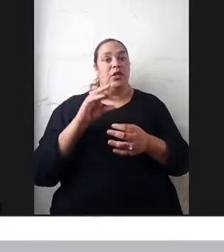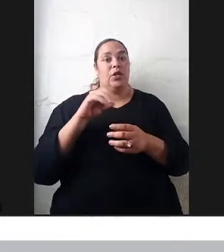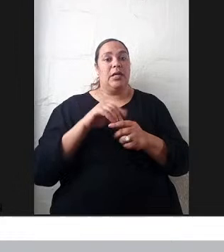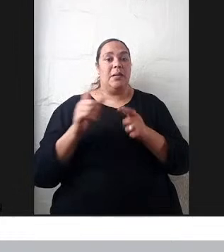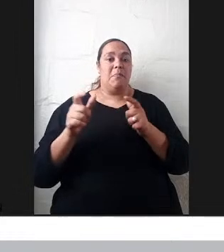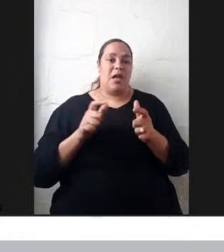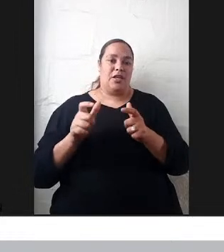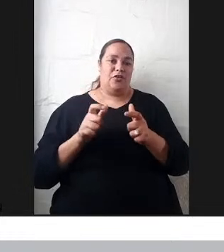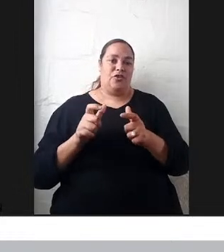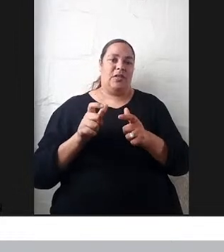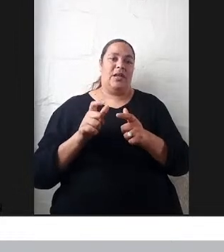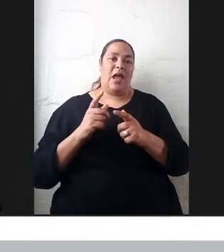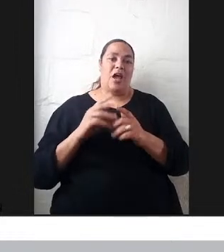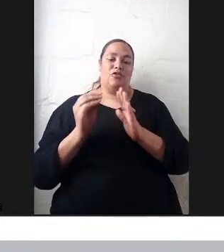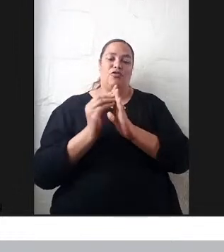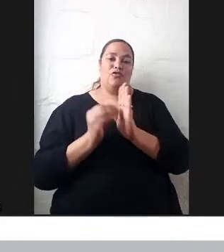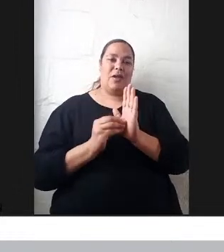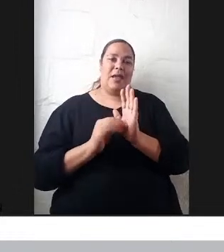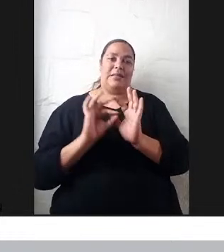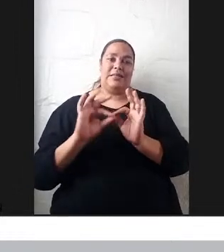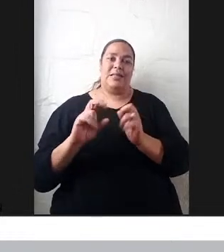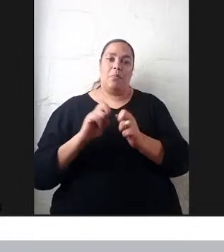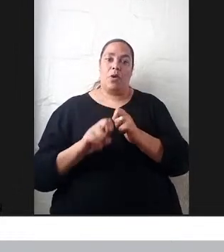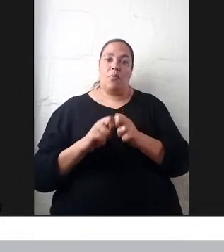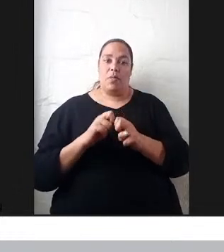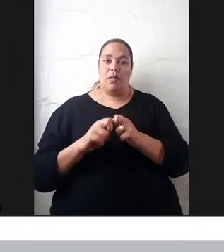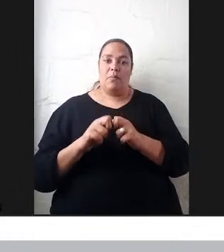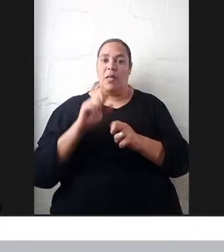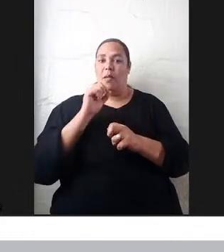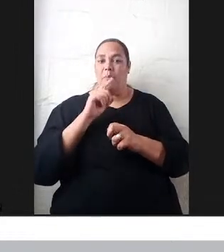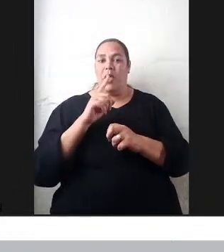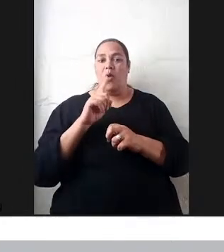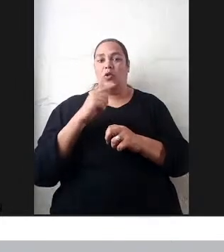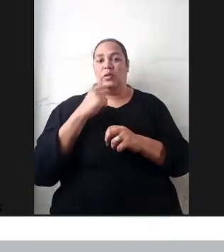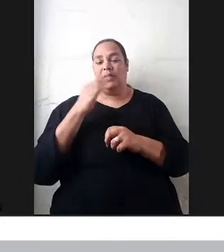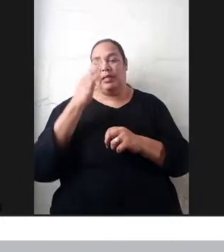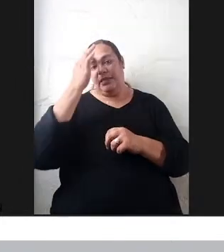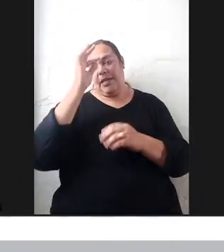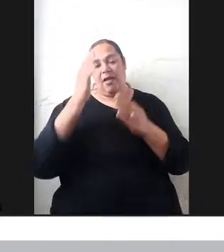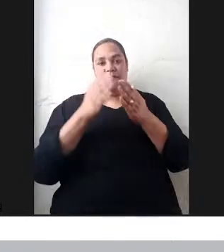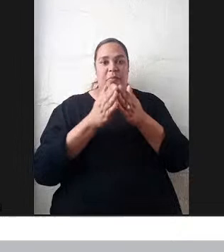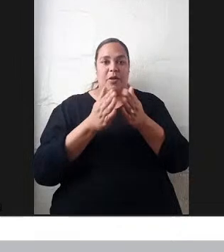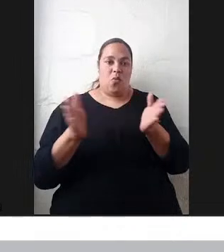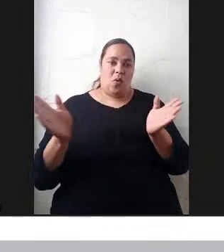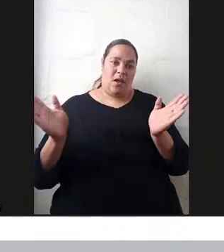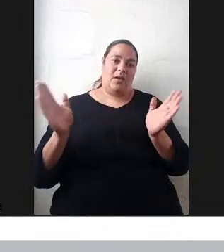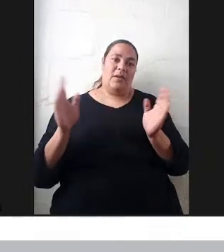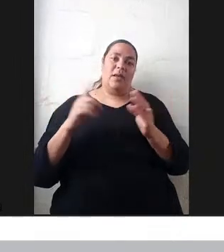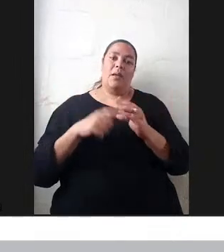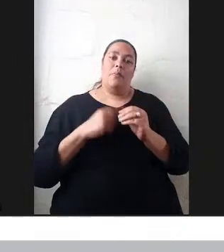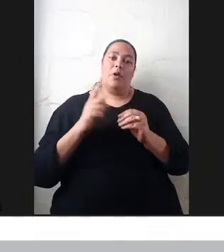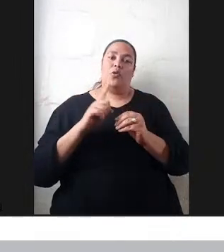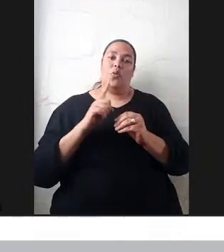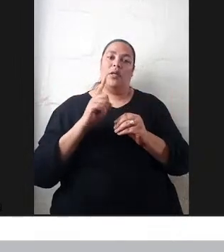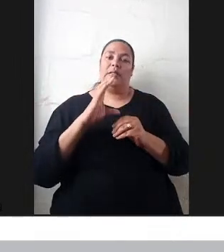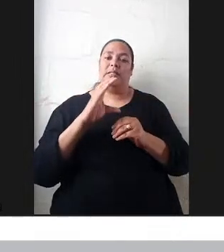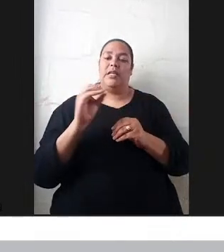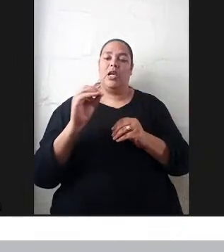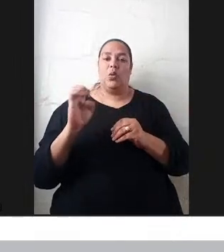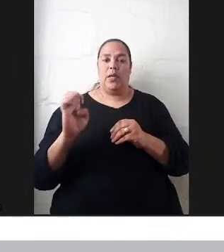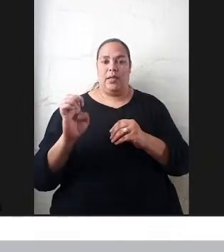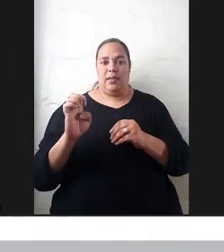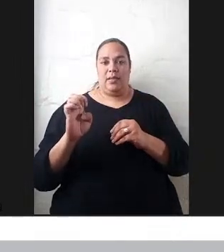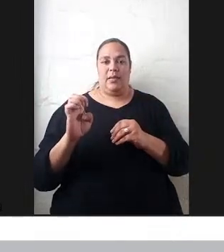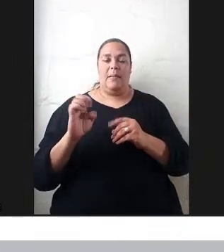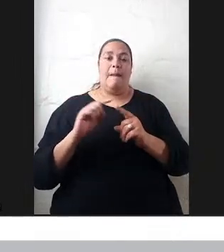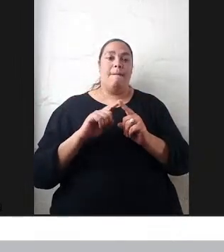tracking this problem, which he said is government-wide around the COE, but also